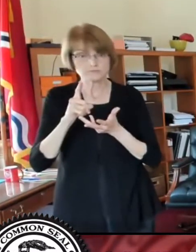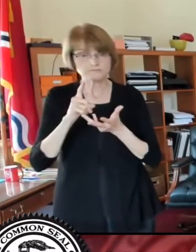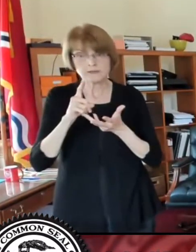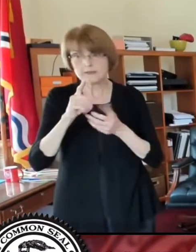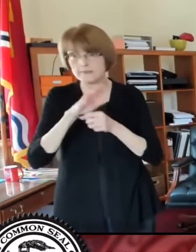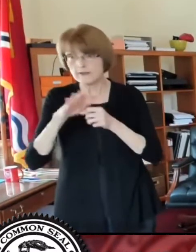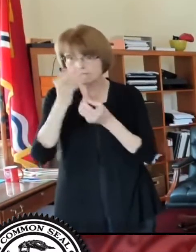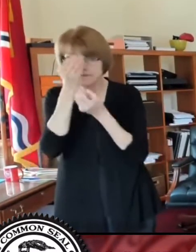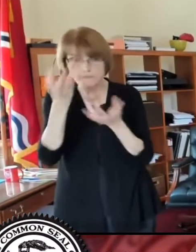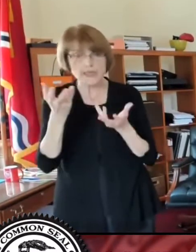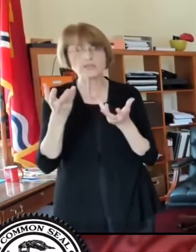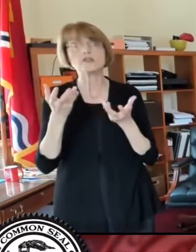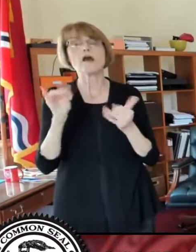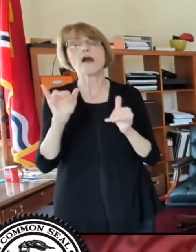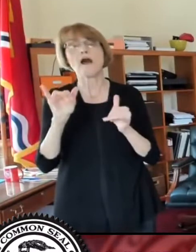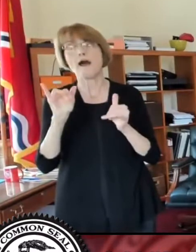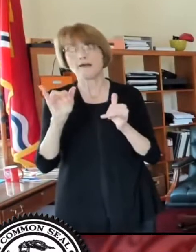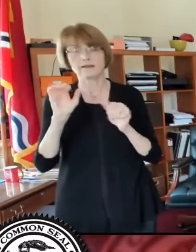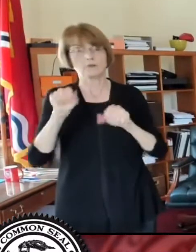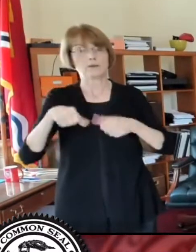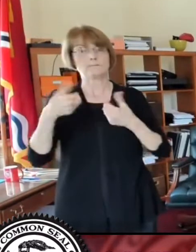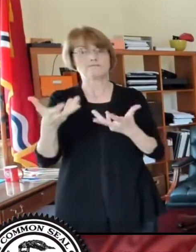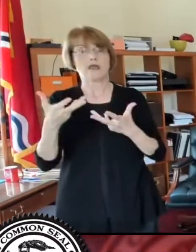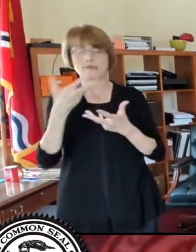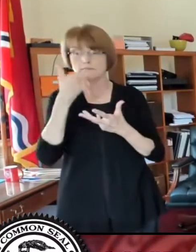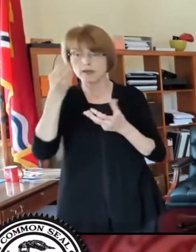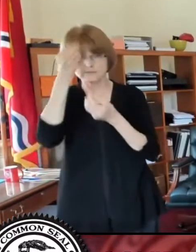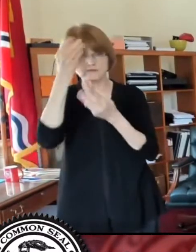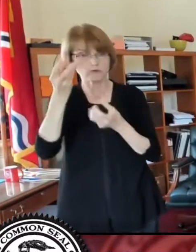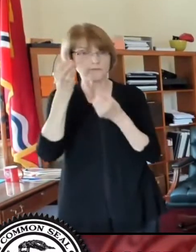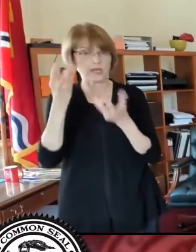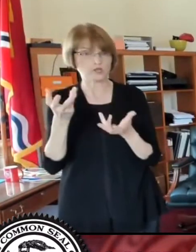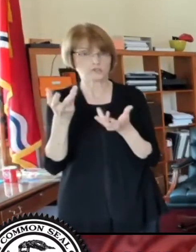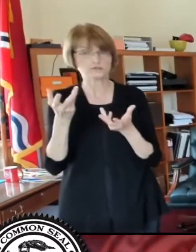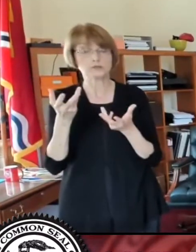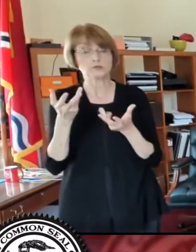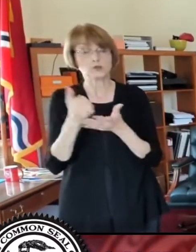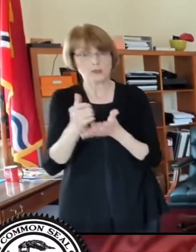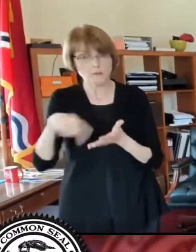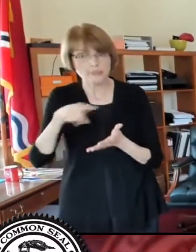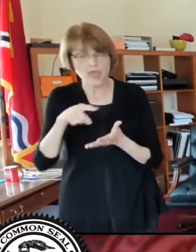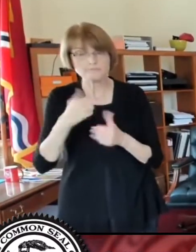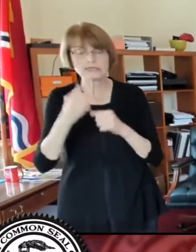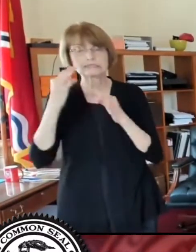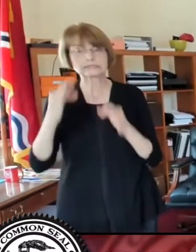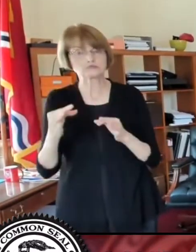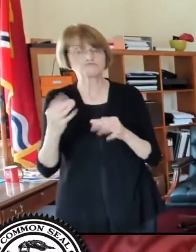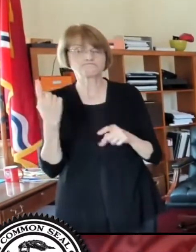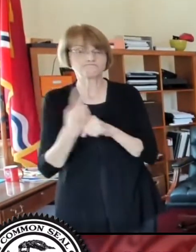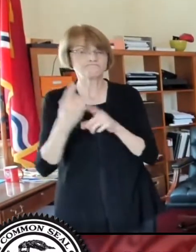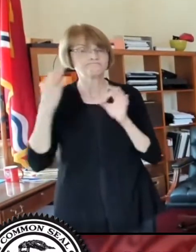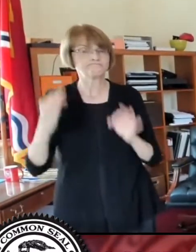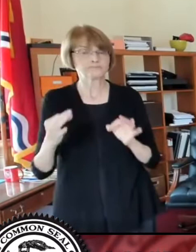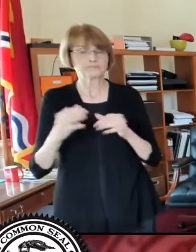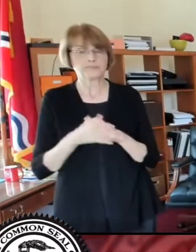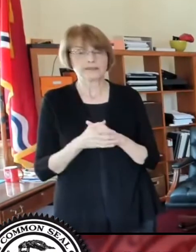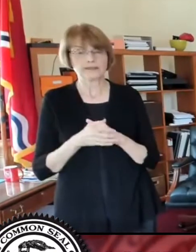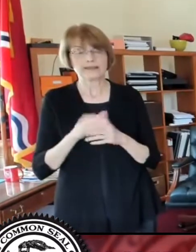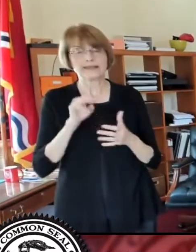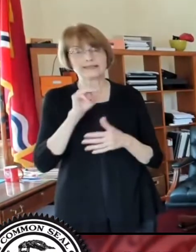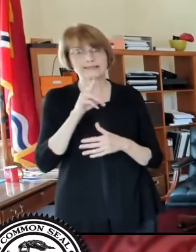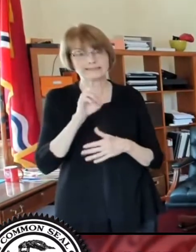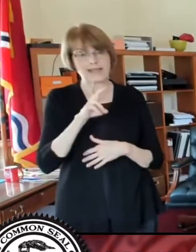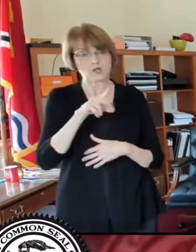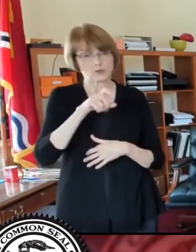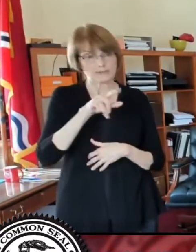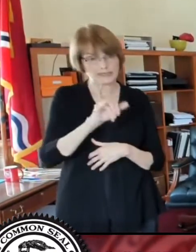need so that we can provide to them the best information for decision making. So Dr. Pinkney and Dr. Fred Eccles have